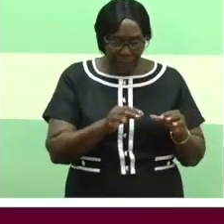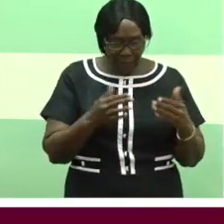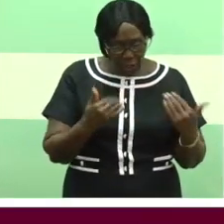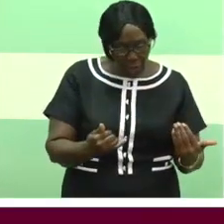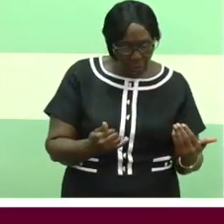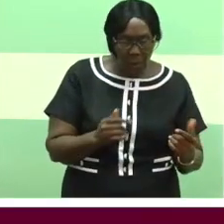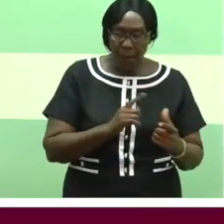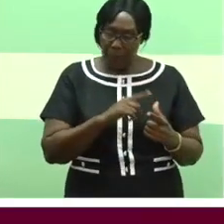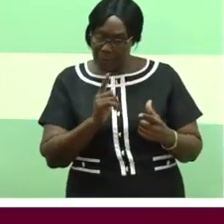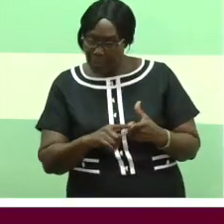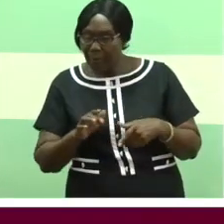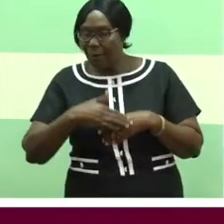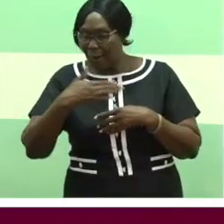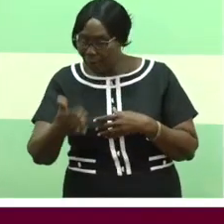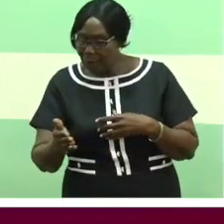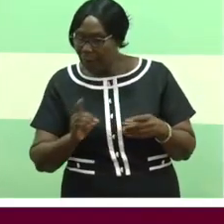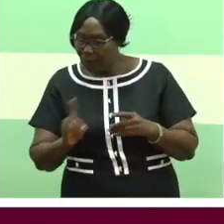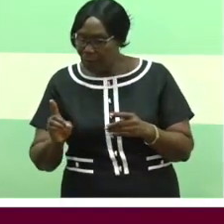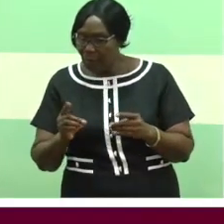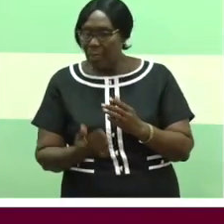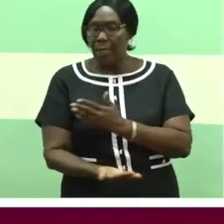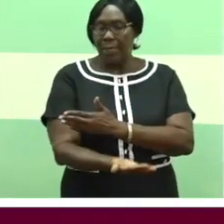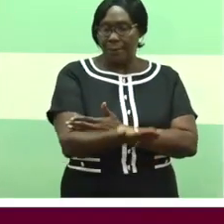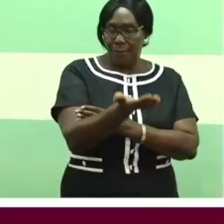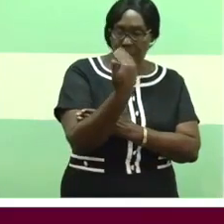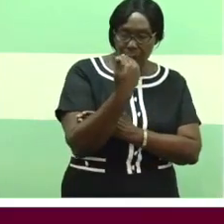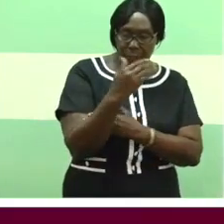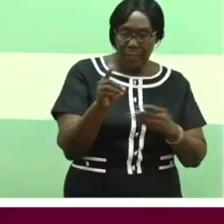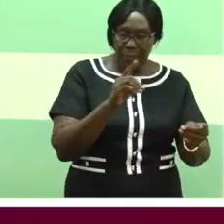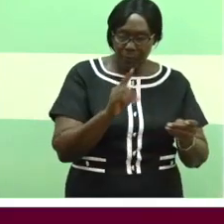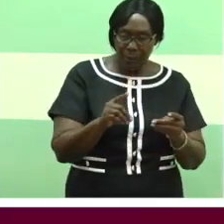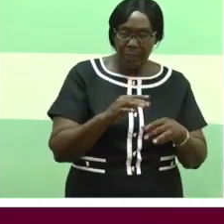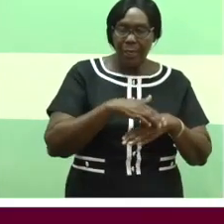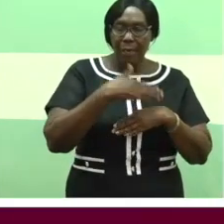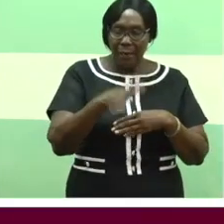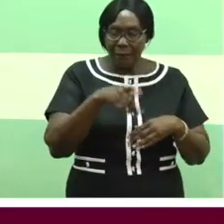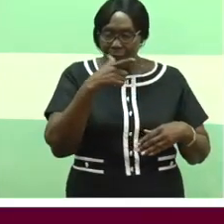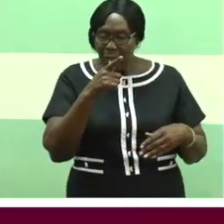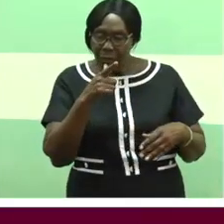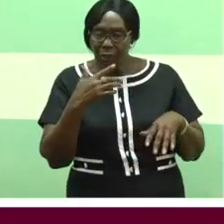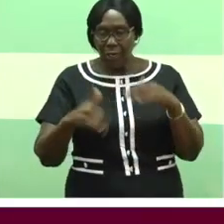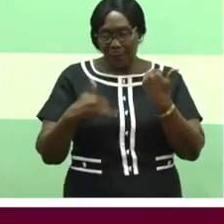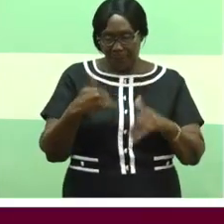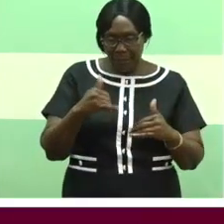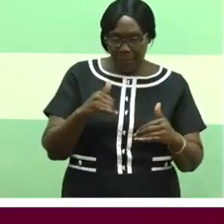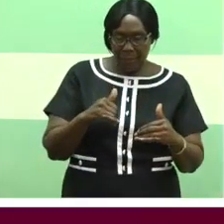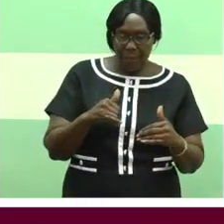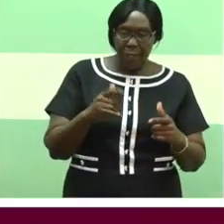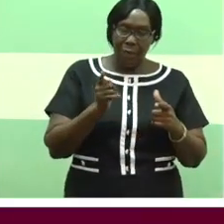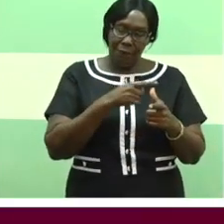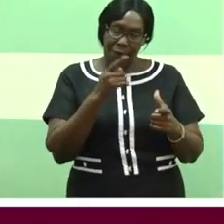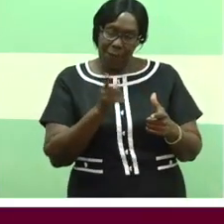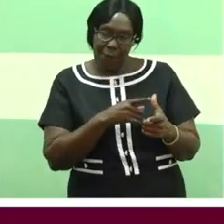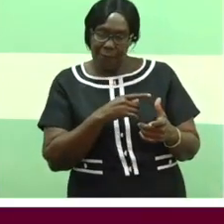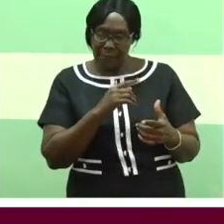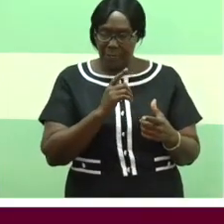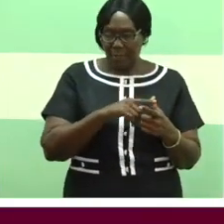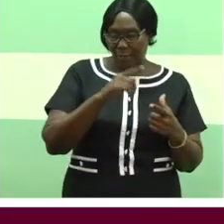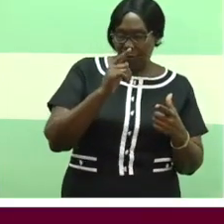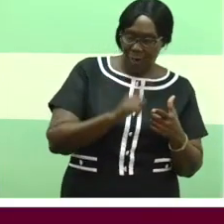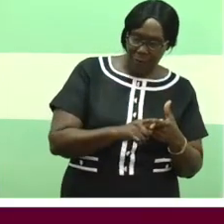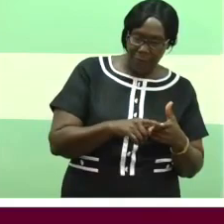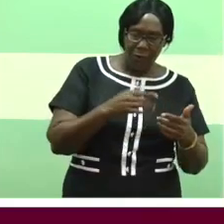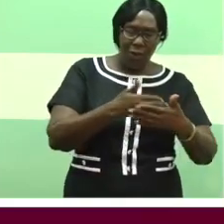now, I do this later. In the morning, this is what I do. After lunch, I get to play. You have first, you have then, you have before, you